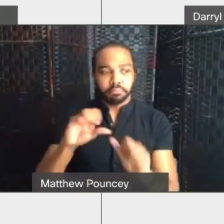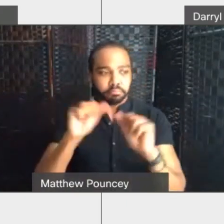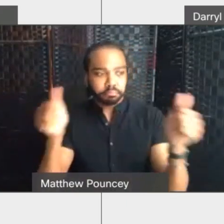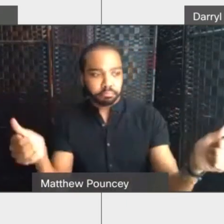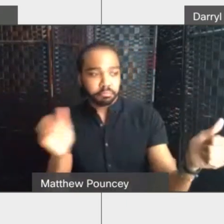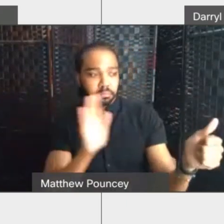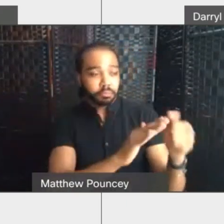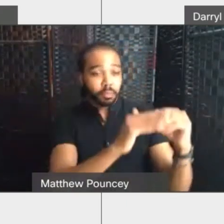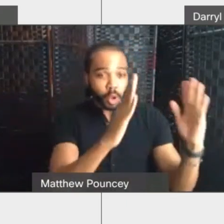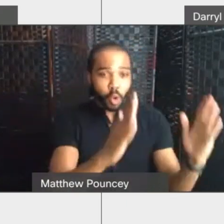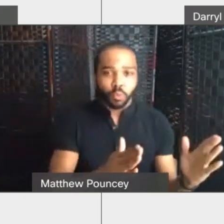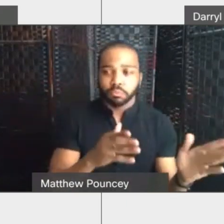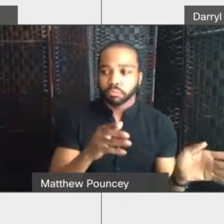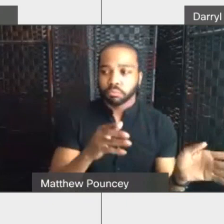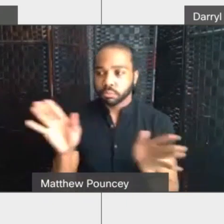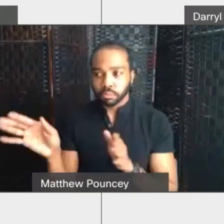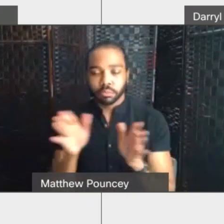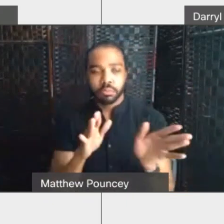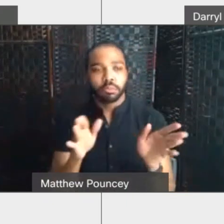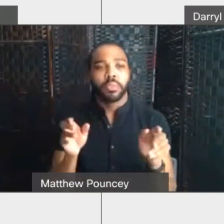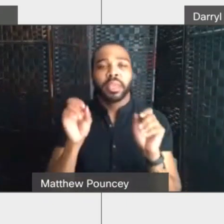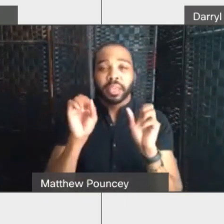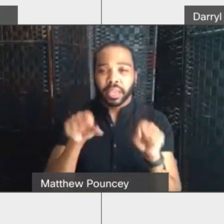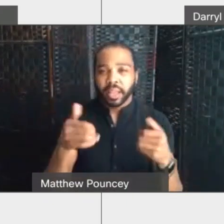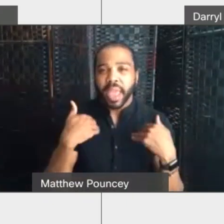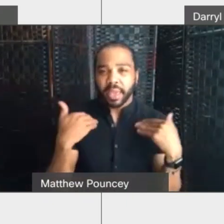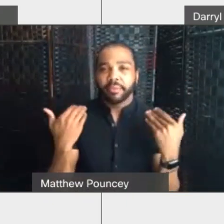there can be concurrent billing for